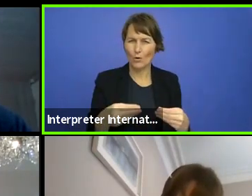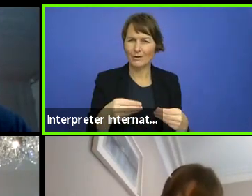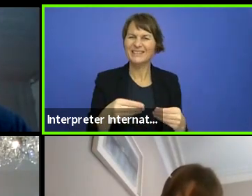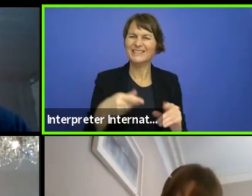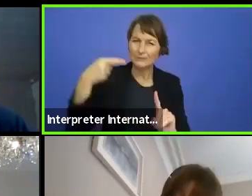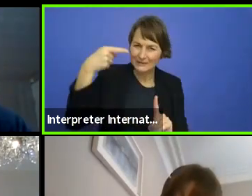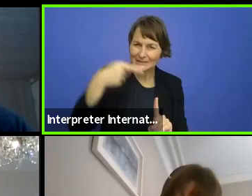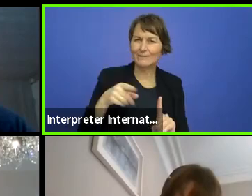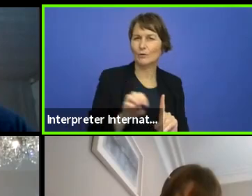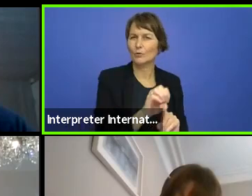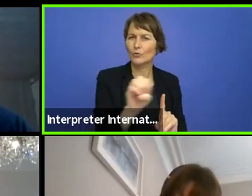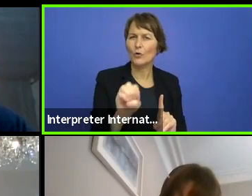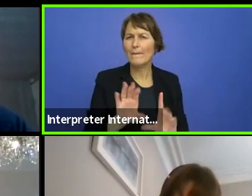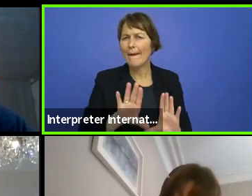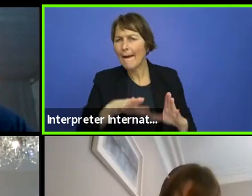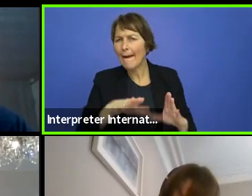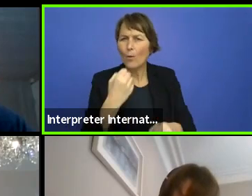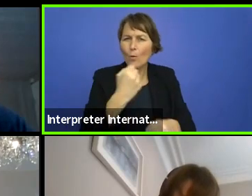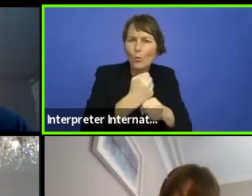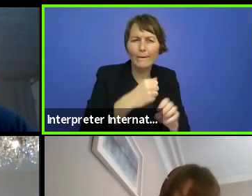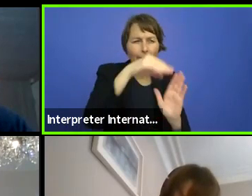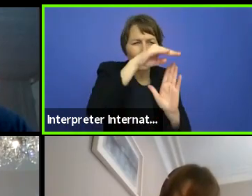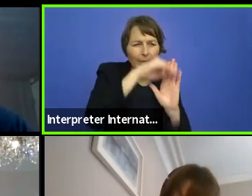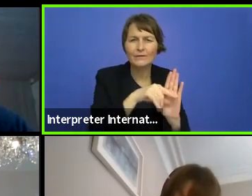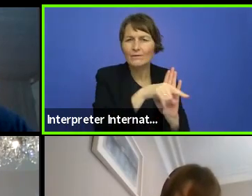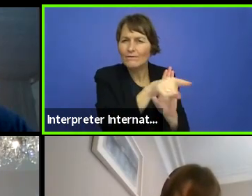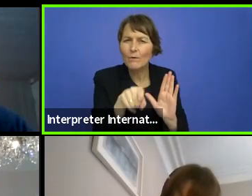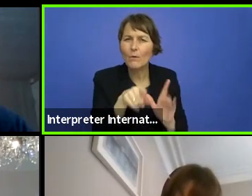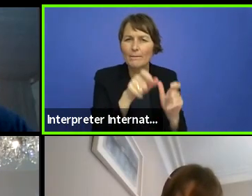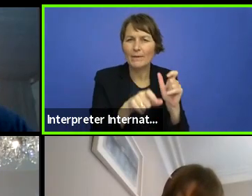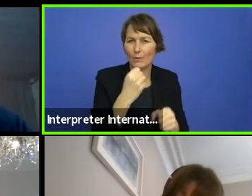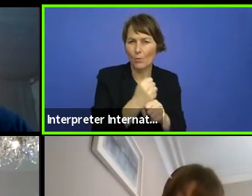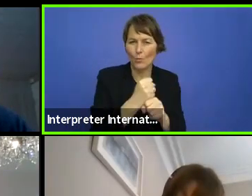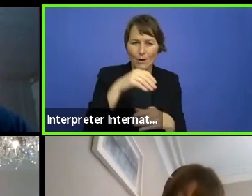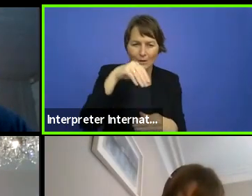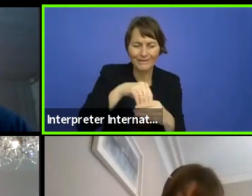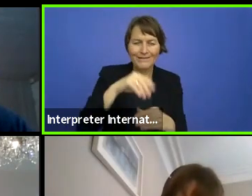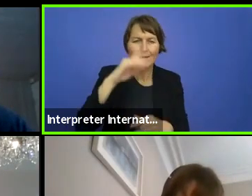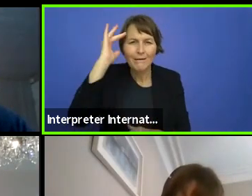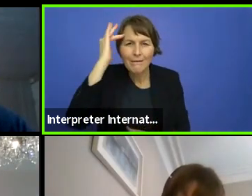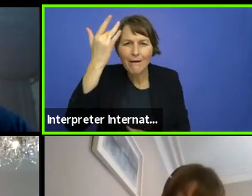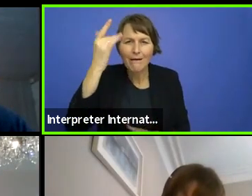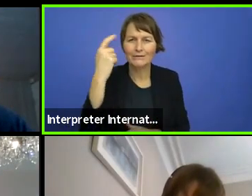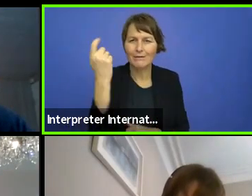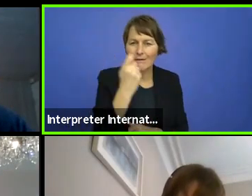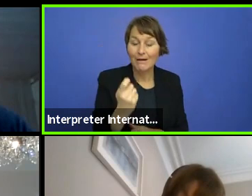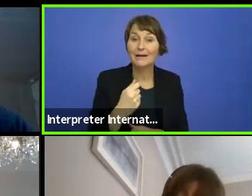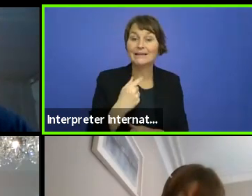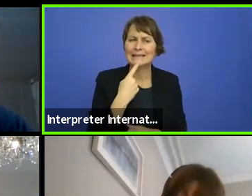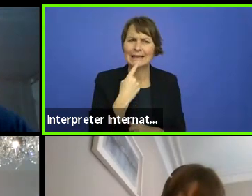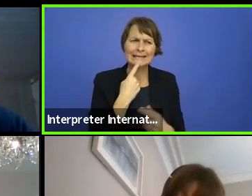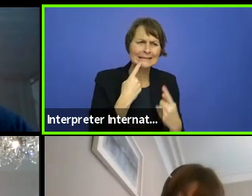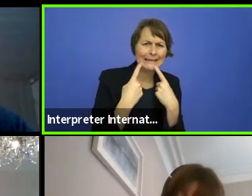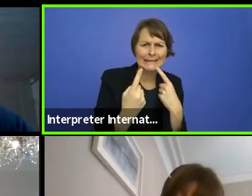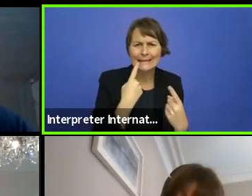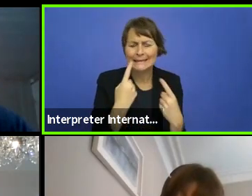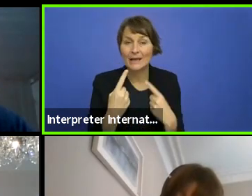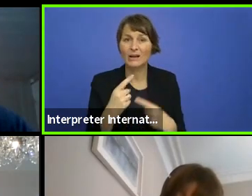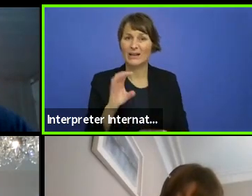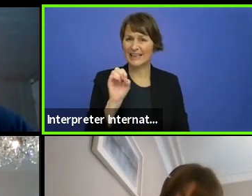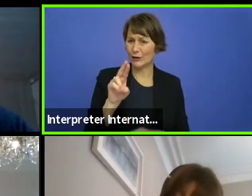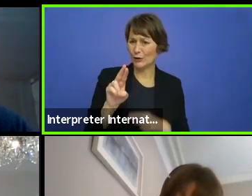discussion on what would that cover. And of course, that led us to think and debate the competencies, you know, what can the EU actually do in